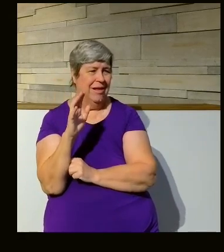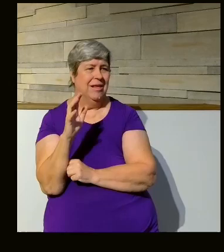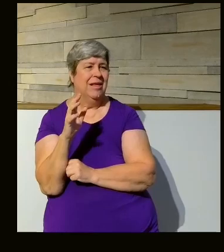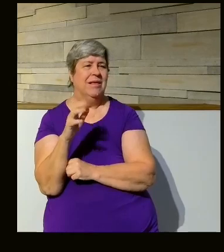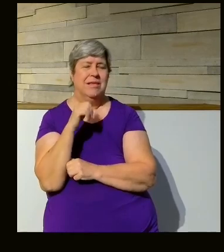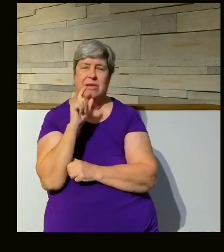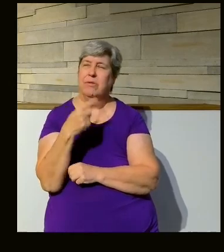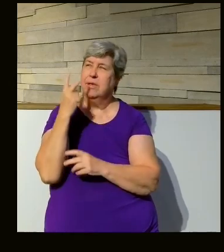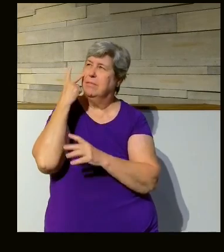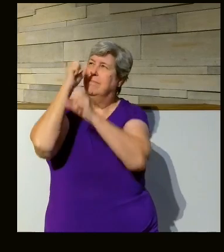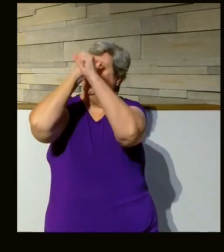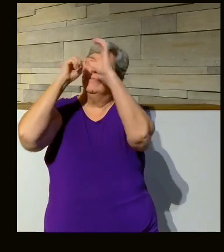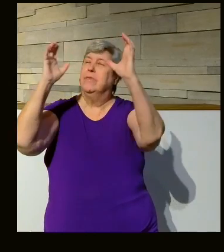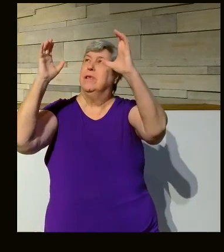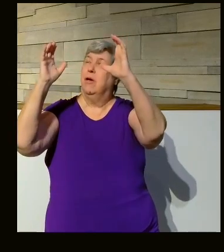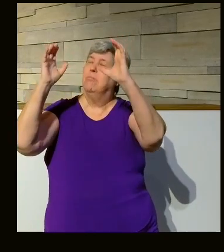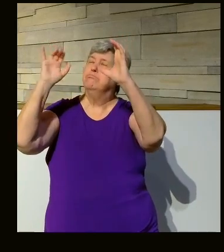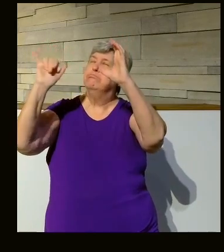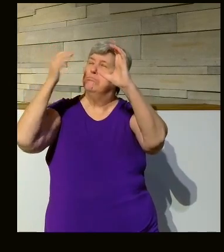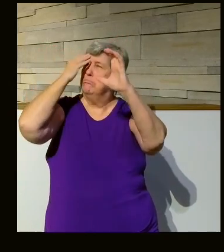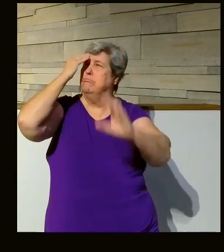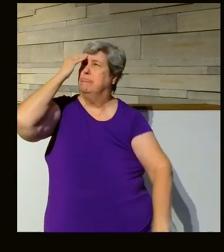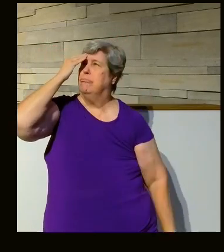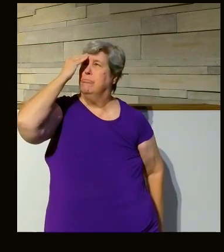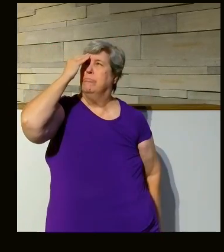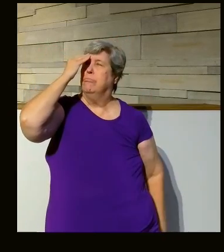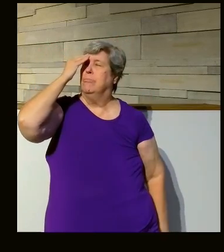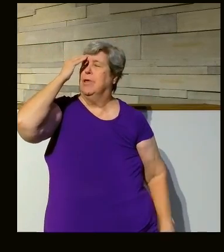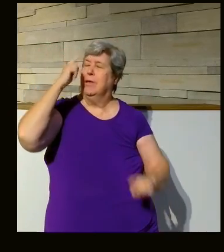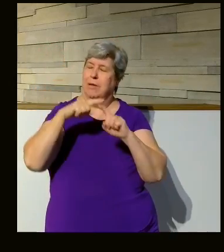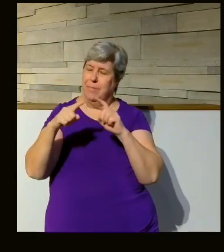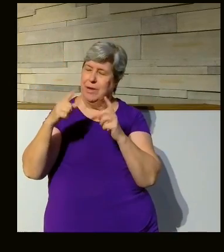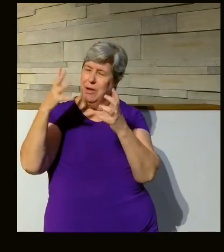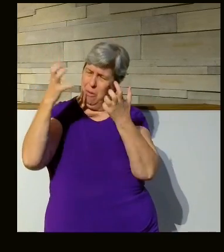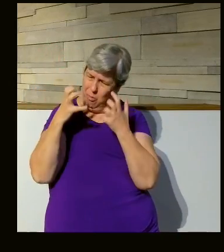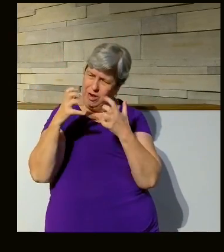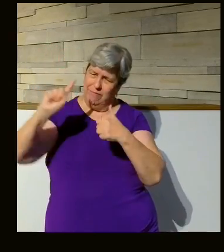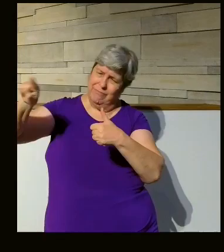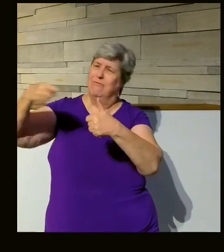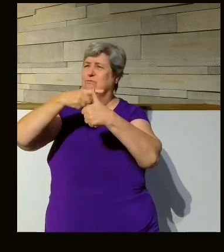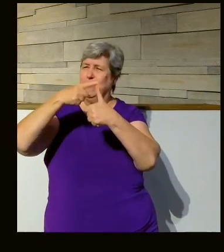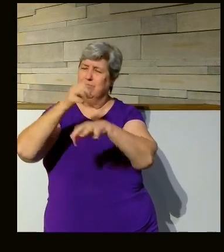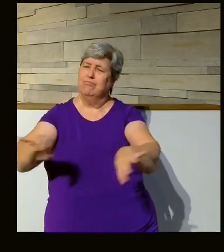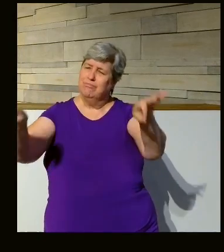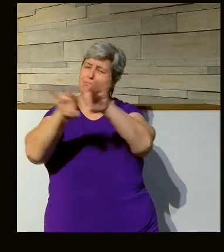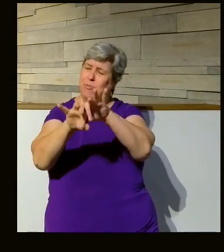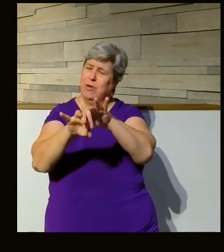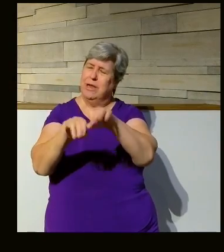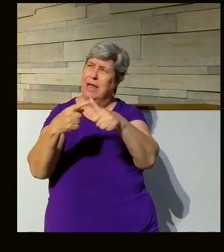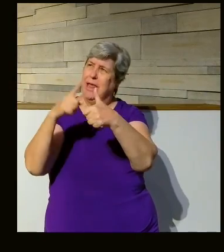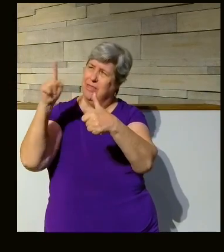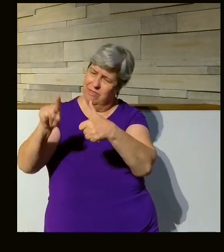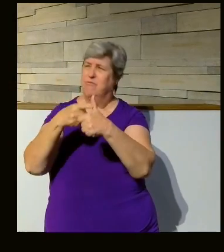And so don't just see it there. Don't just have the knowledge, but want it. It's number one on your bucket list, really. I got to have this